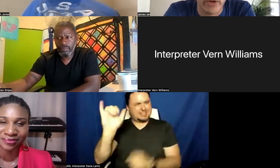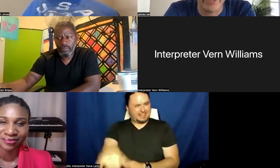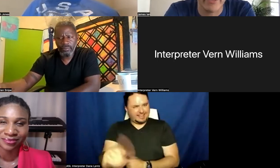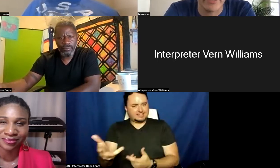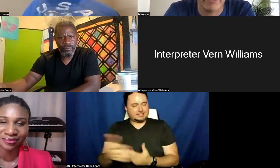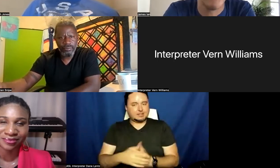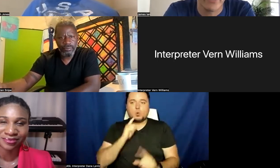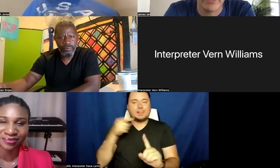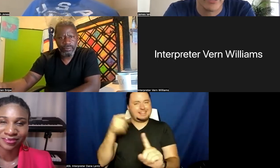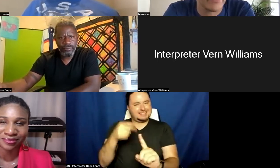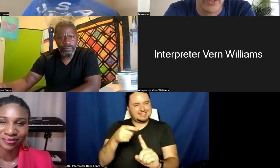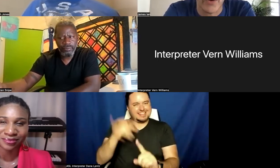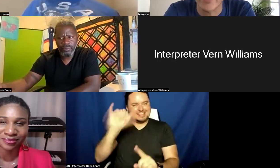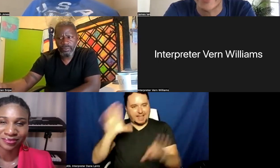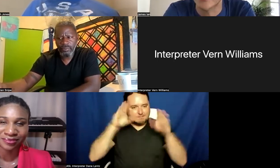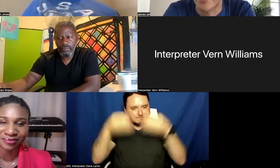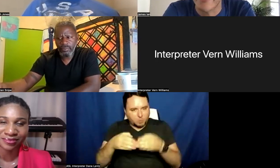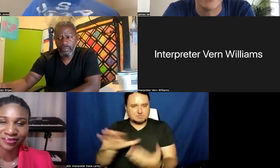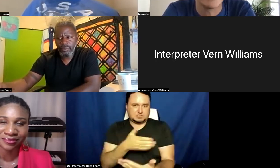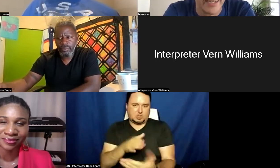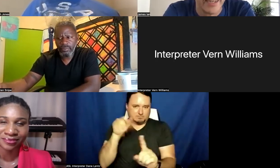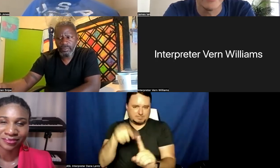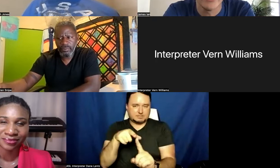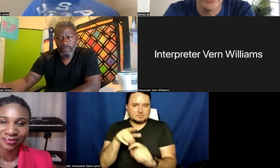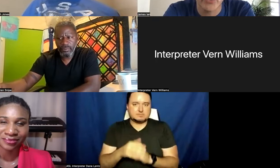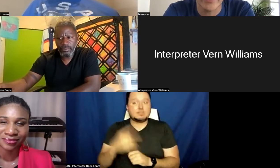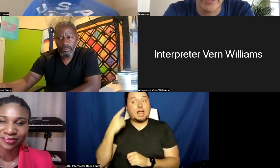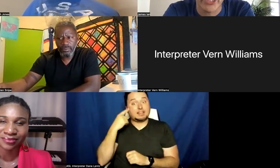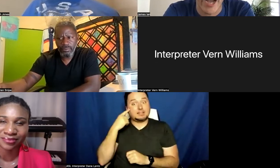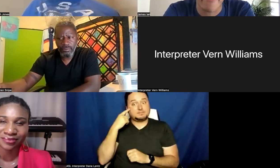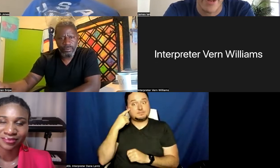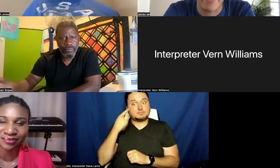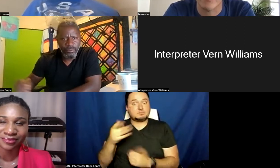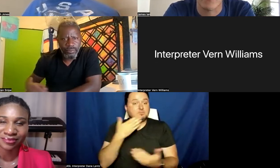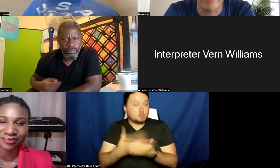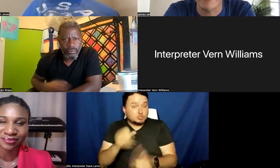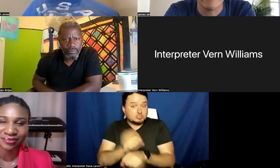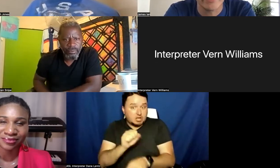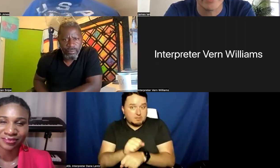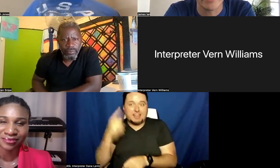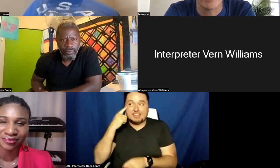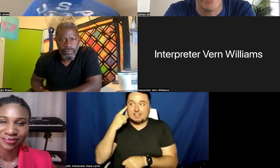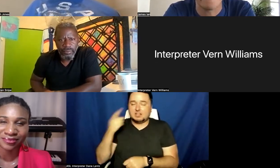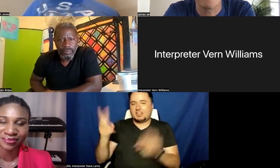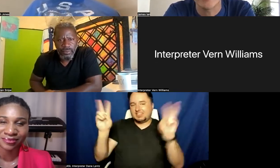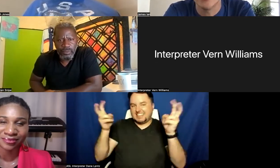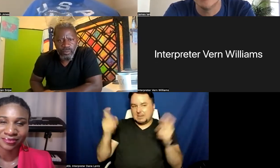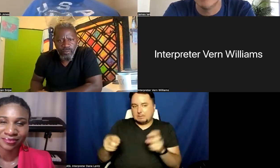was really a focus of the song. And I think it did do a good job. That I think one of the themes is just